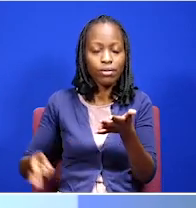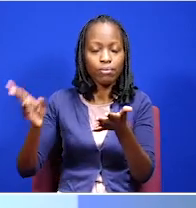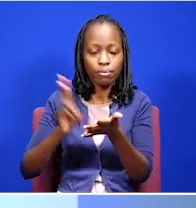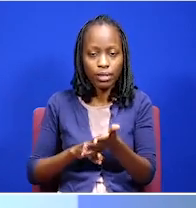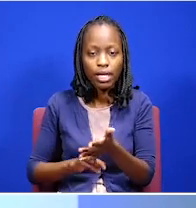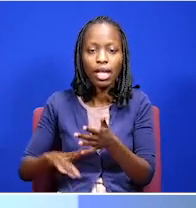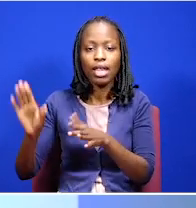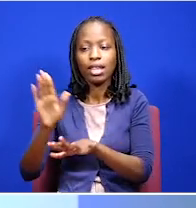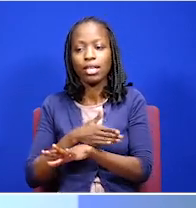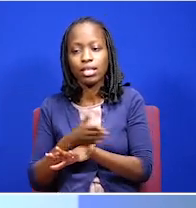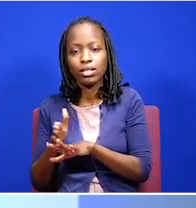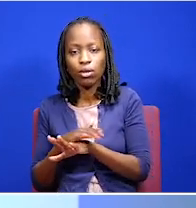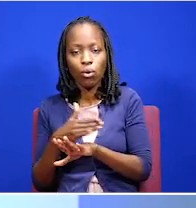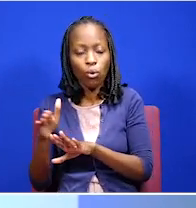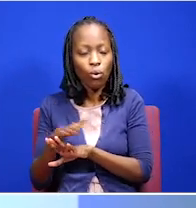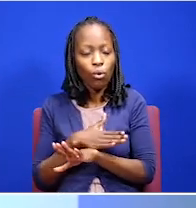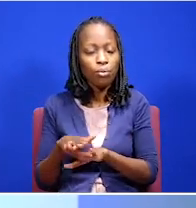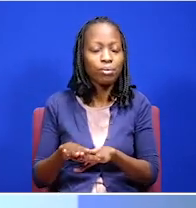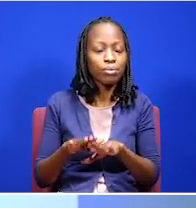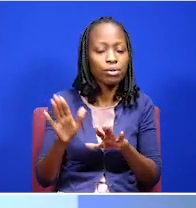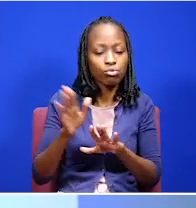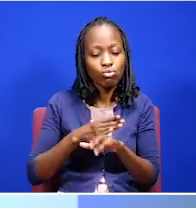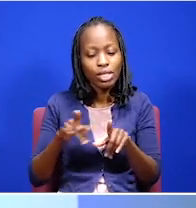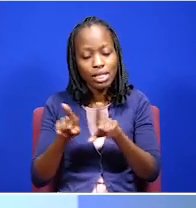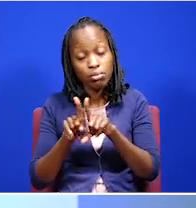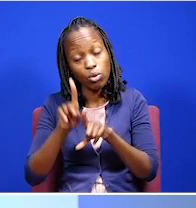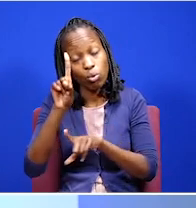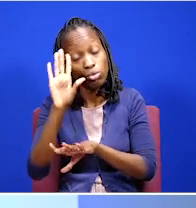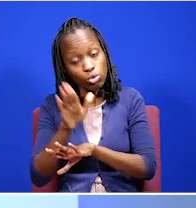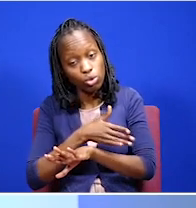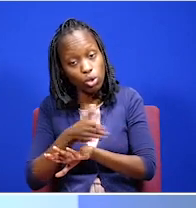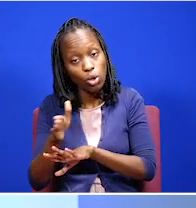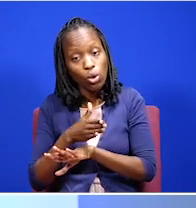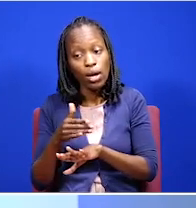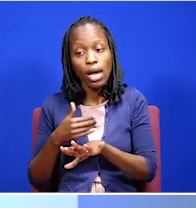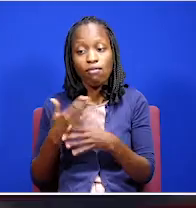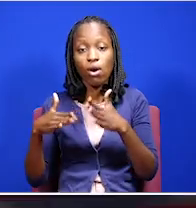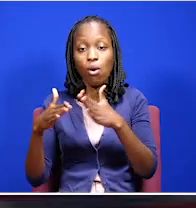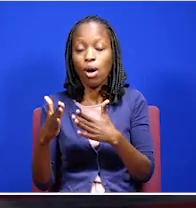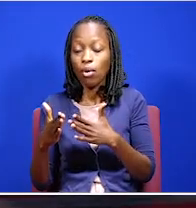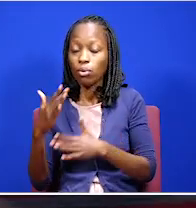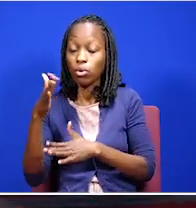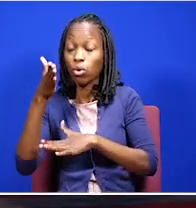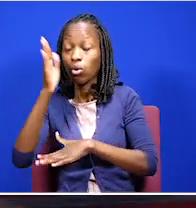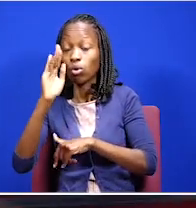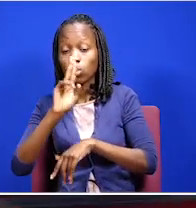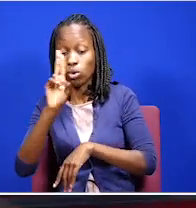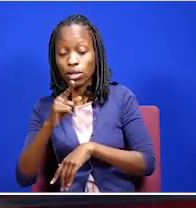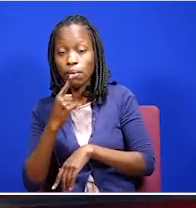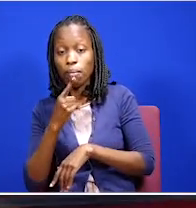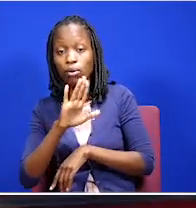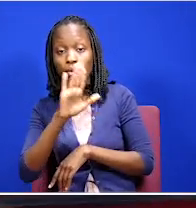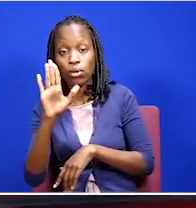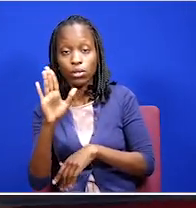I just, even you can begin with a song, just a song, and you repeat that song. Repeat, don't be in a hurry to go to